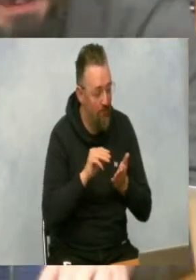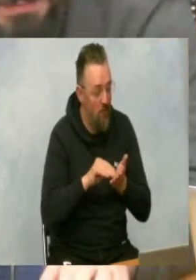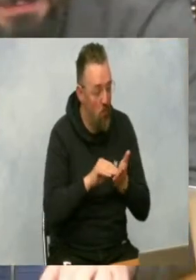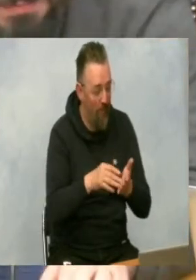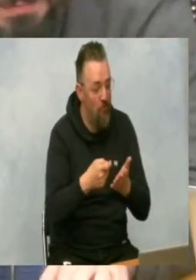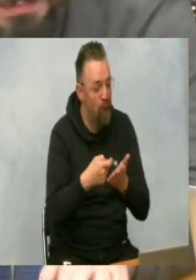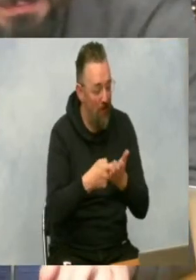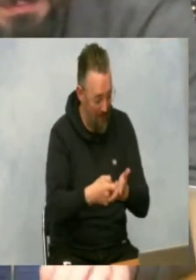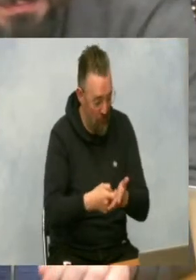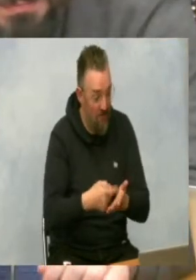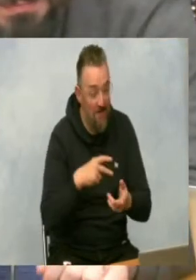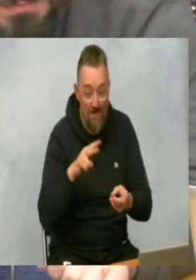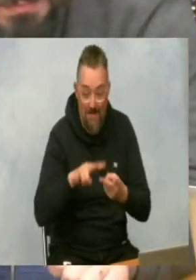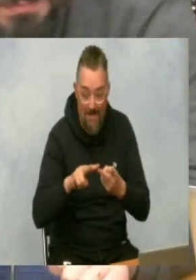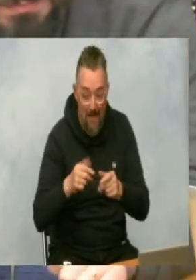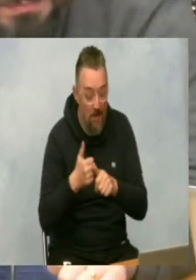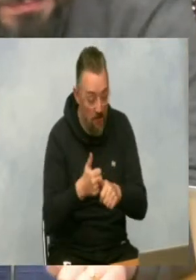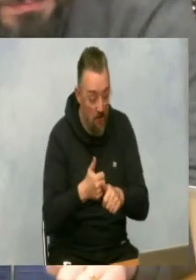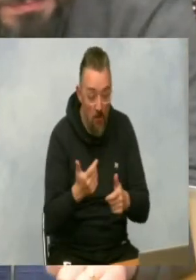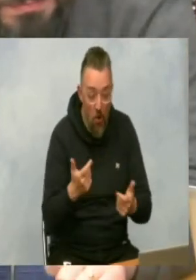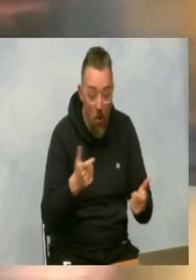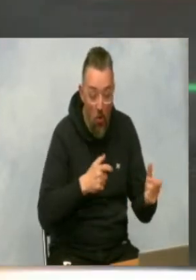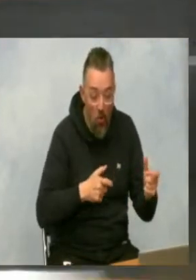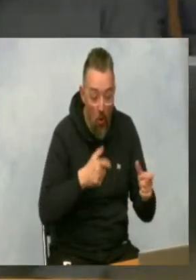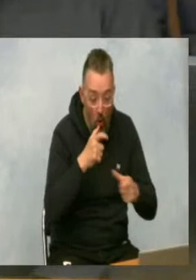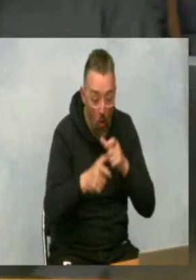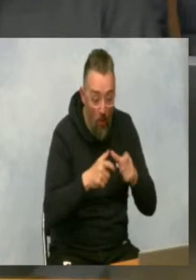that. Thank you very much. Is there any questions or comments?